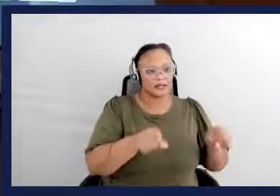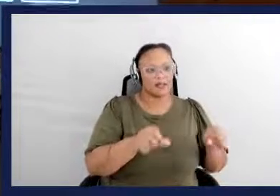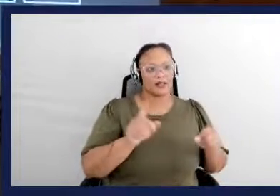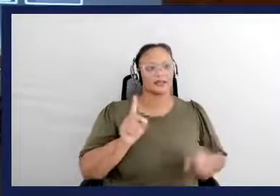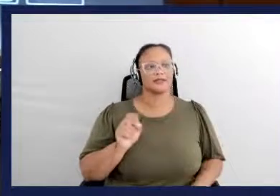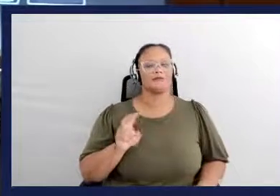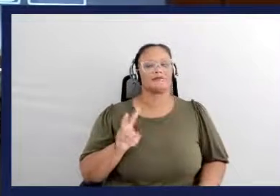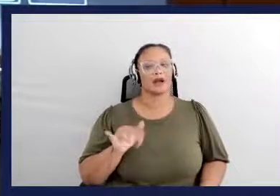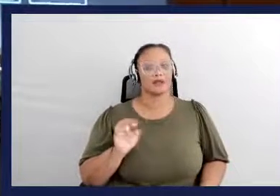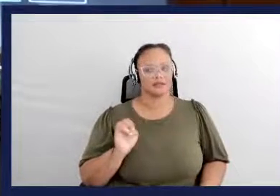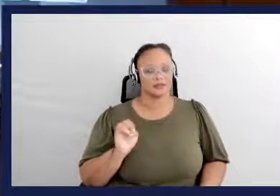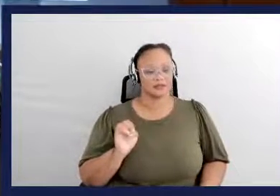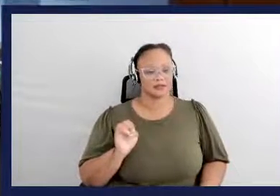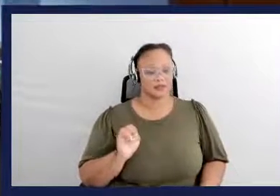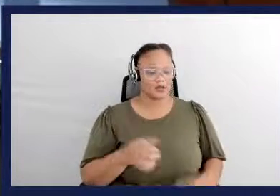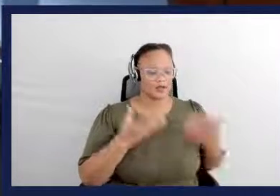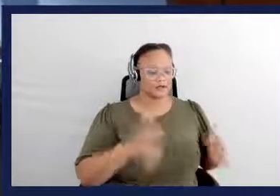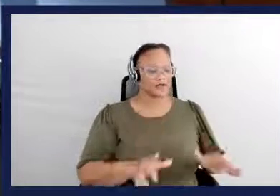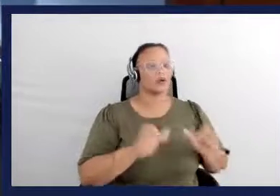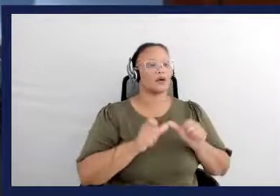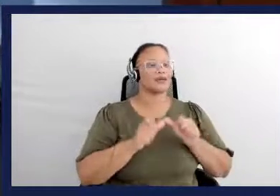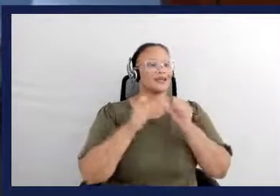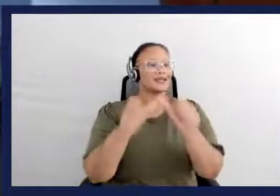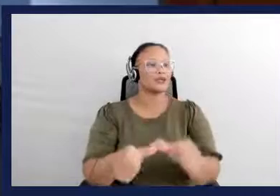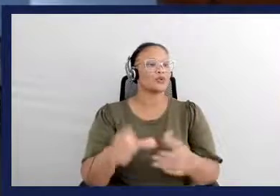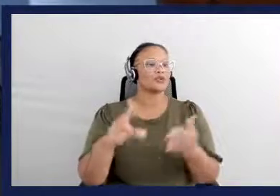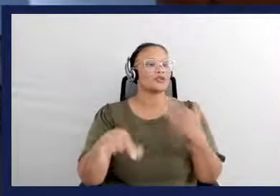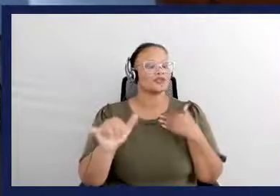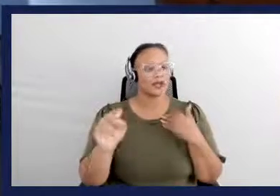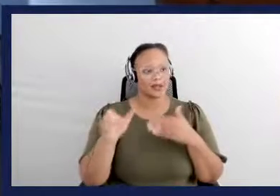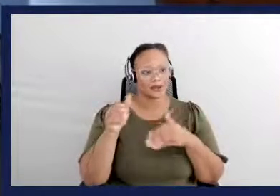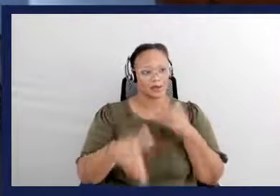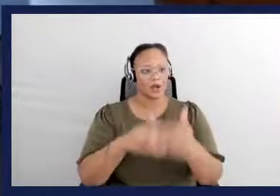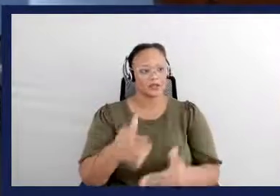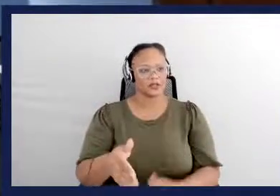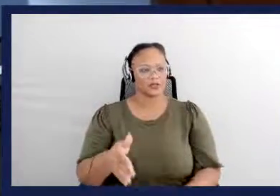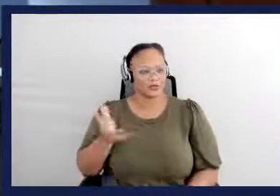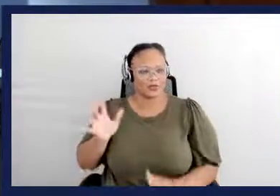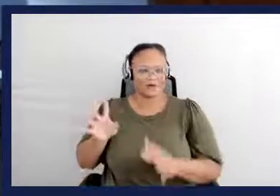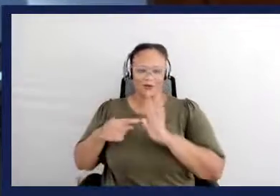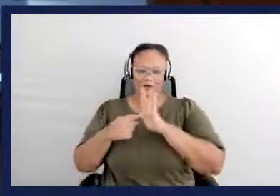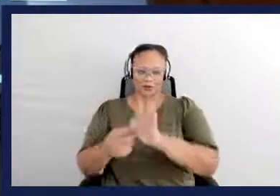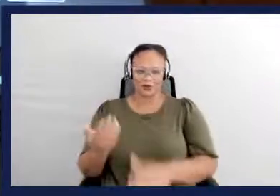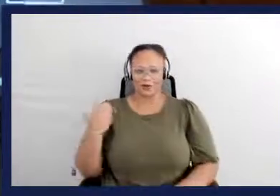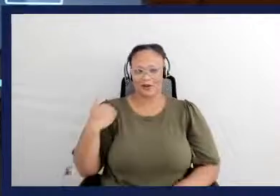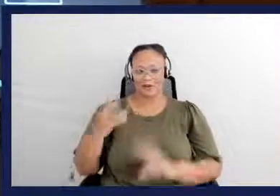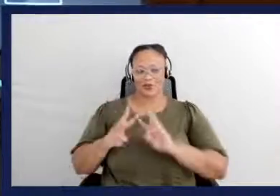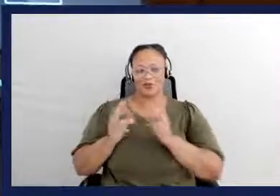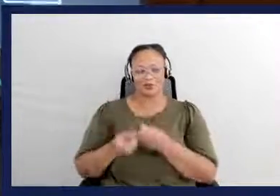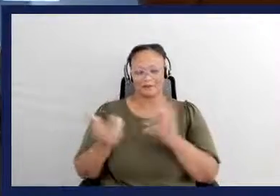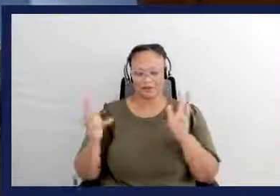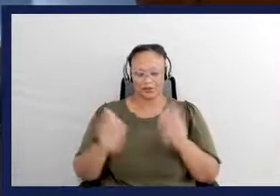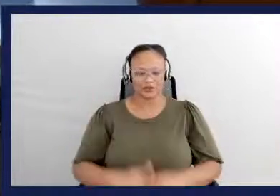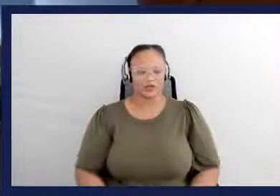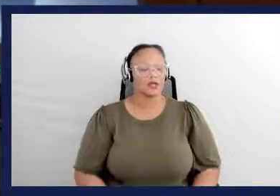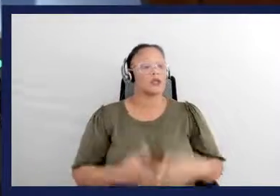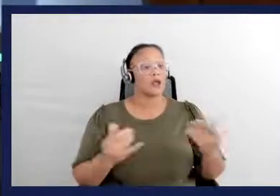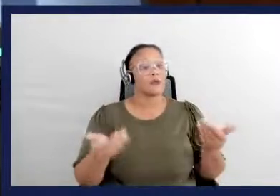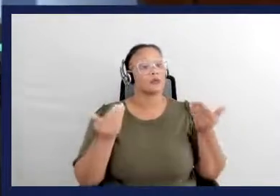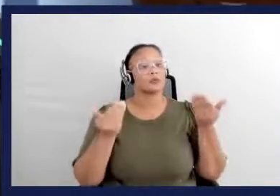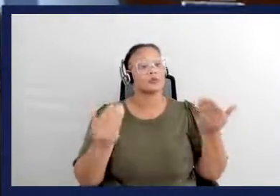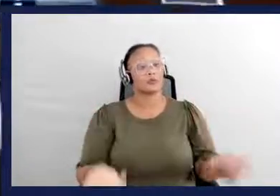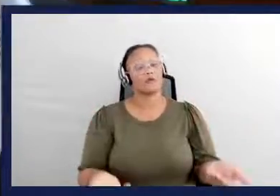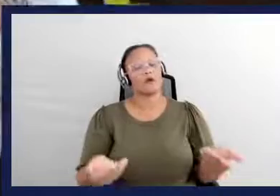check-in process, which we've demonstrated in our prior workshop. So we're going to go ahead and move on to